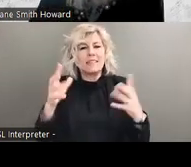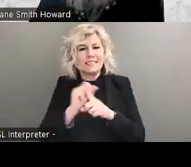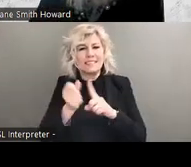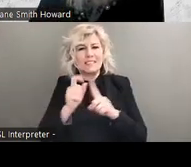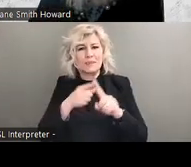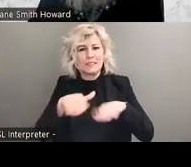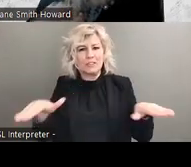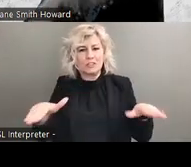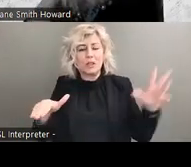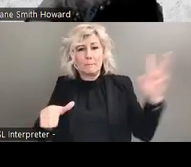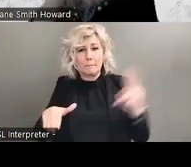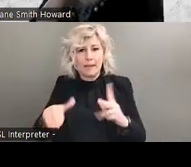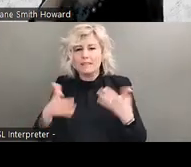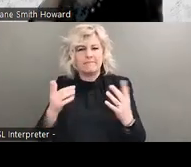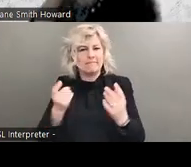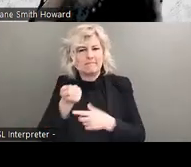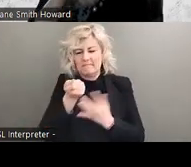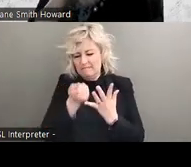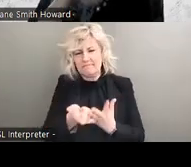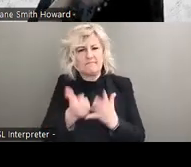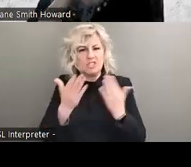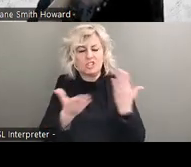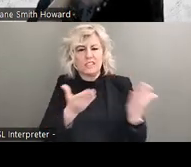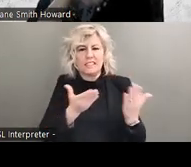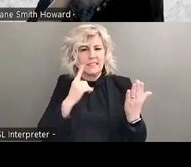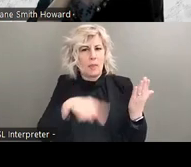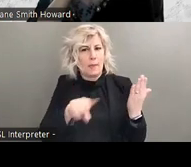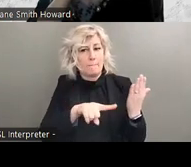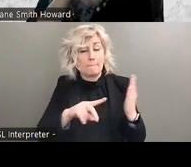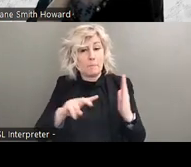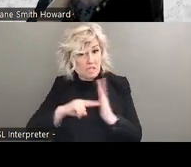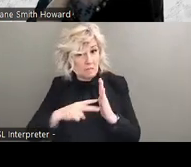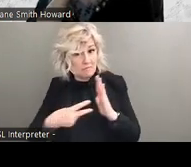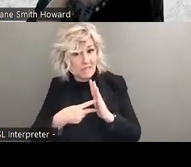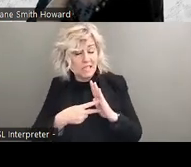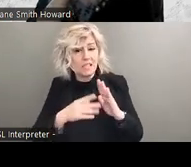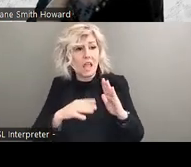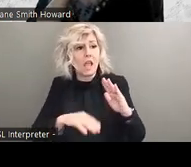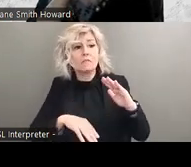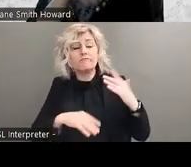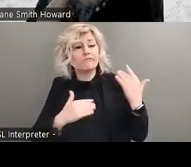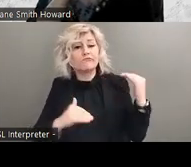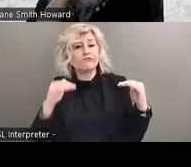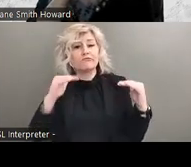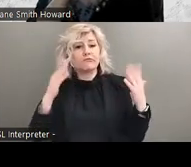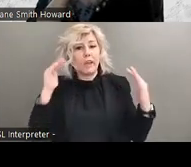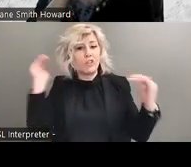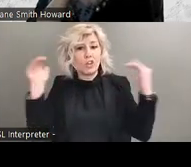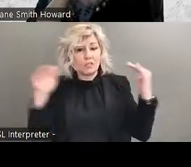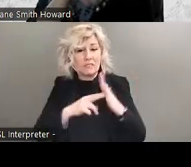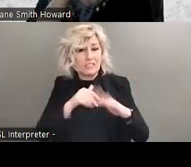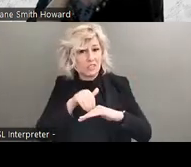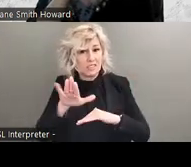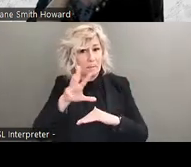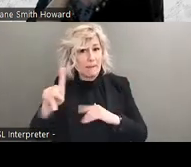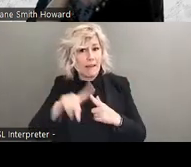children return, there's very little services available upon their return. So does that mean once they reach adulthood, they're sent back to the Virgin Islands